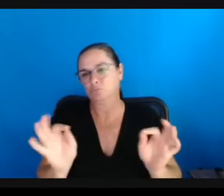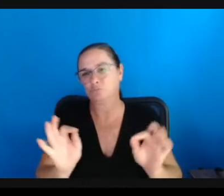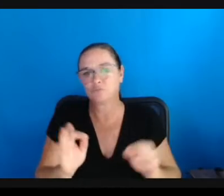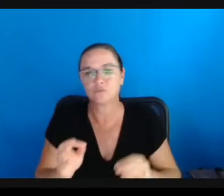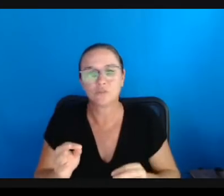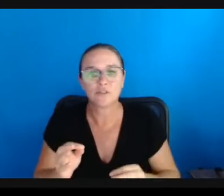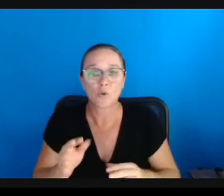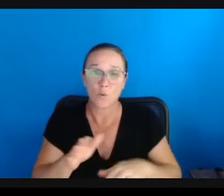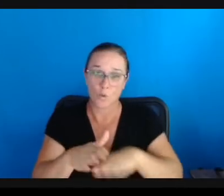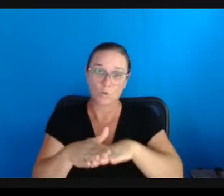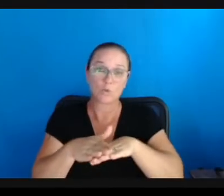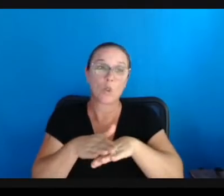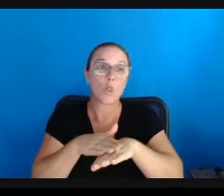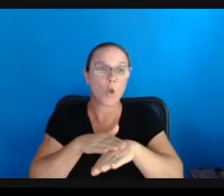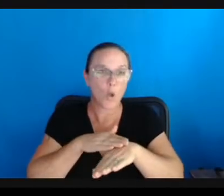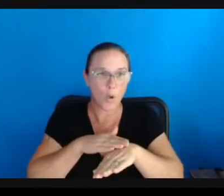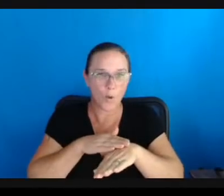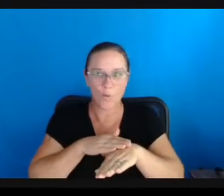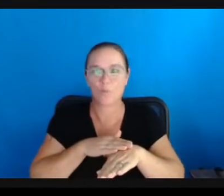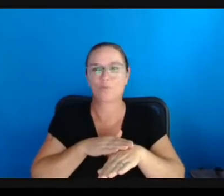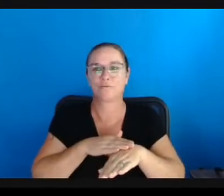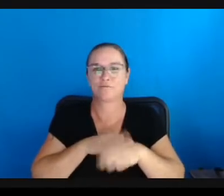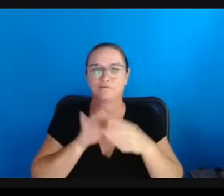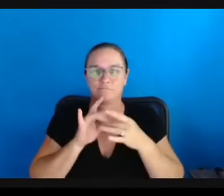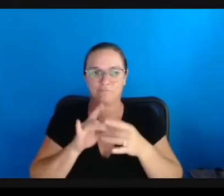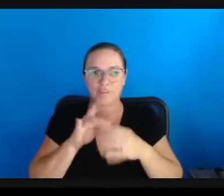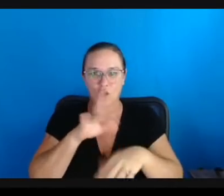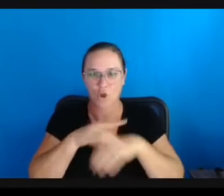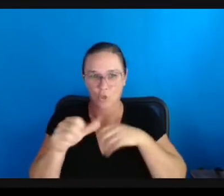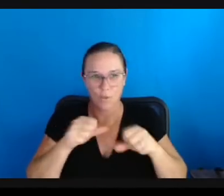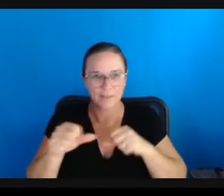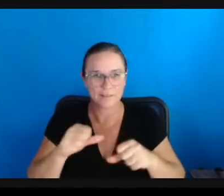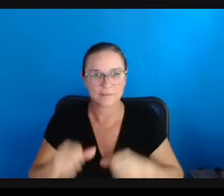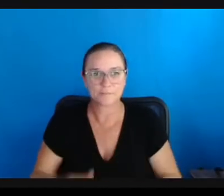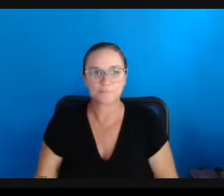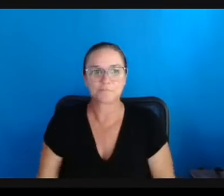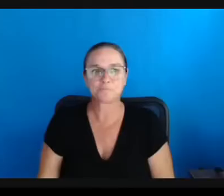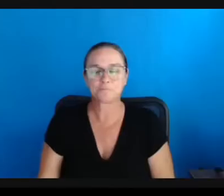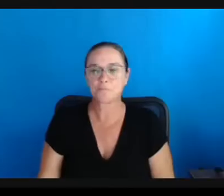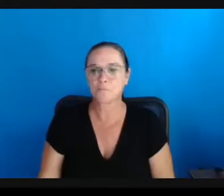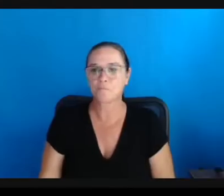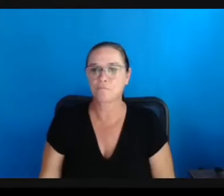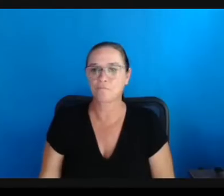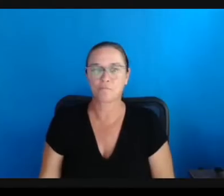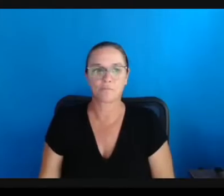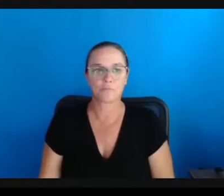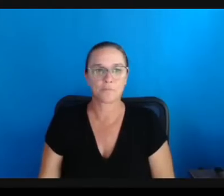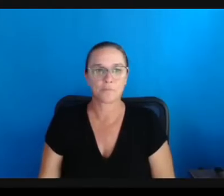quite slow on the earthquake front. We'll turn to our other